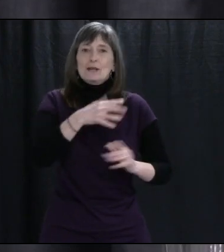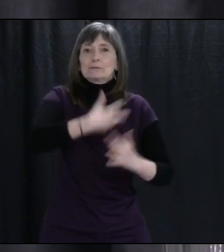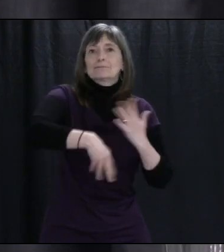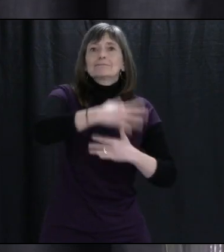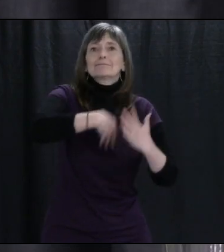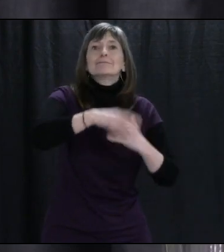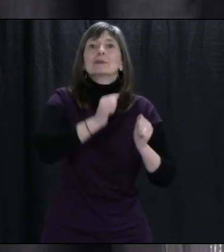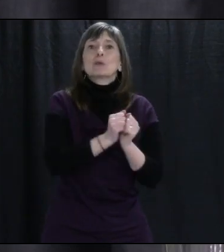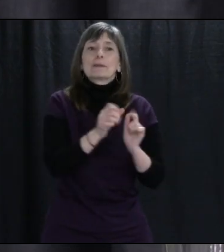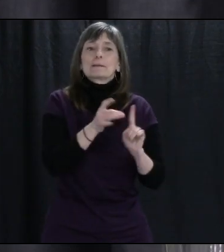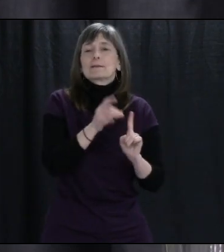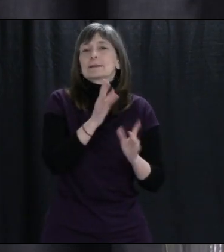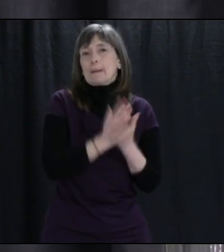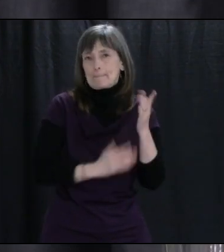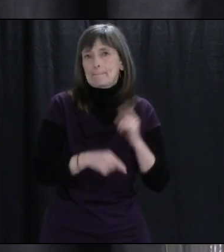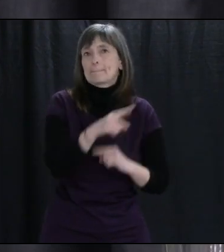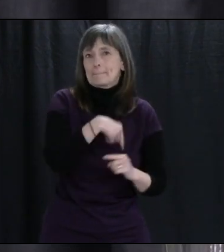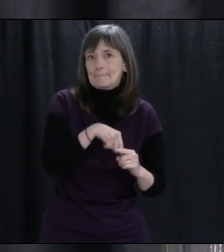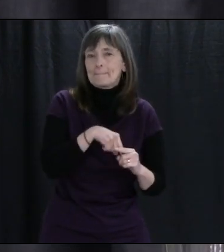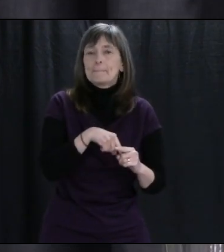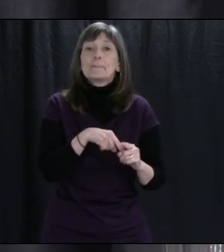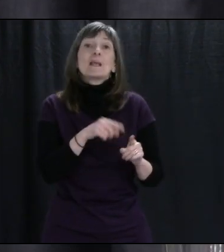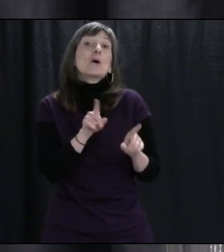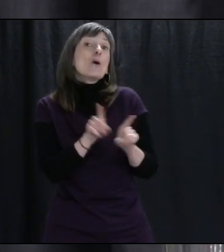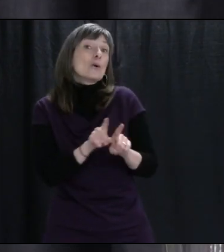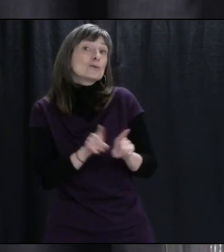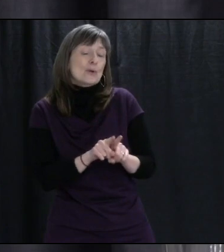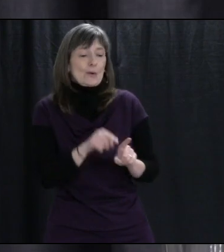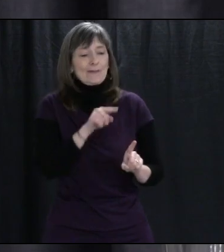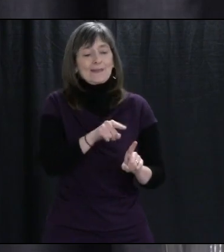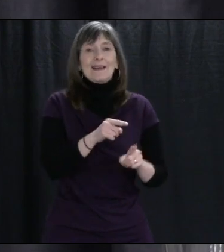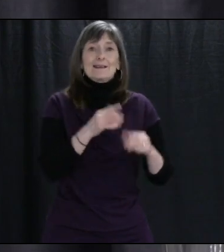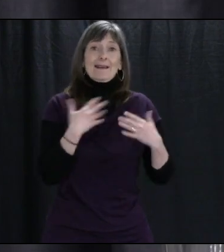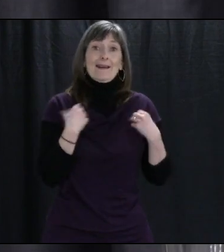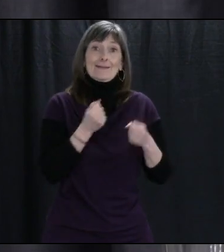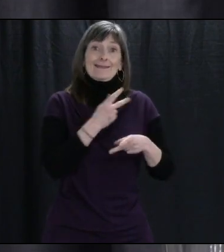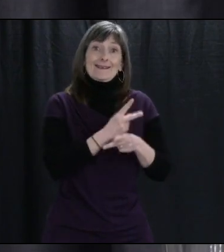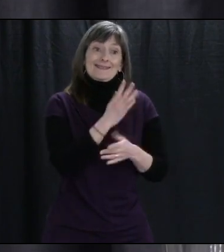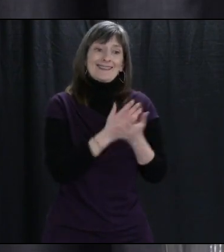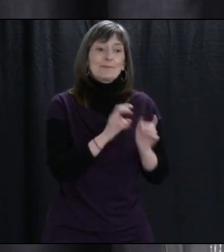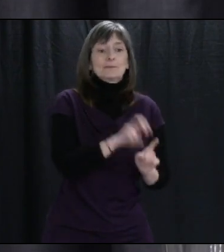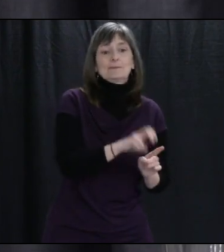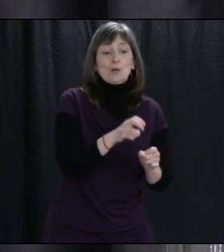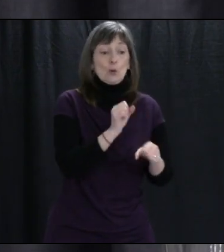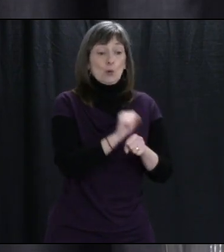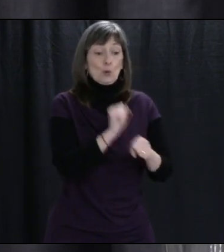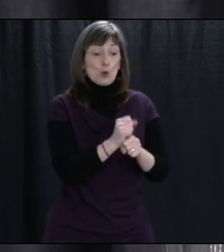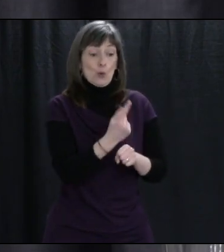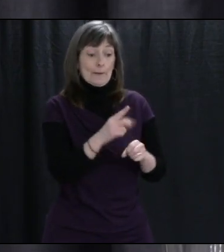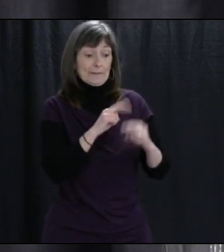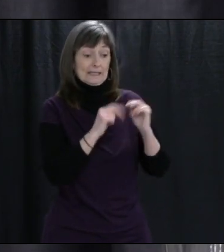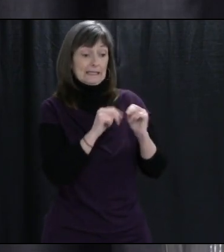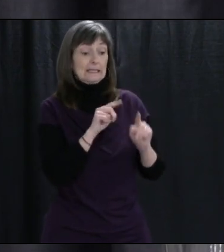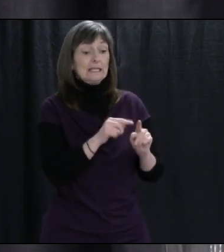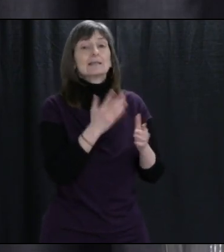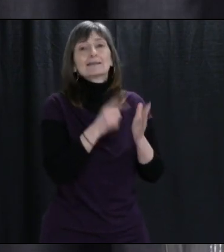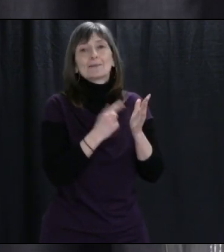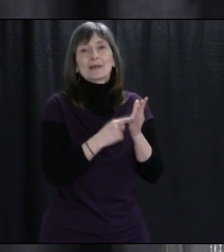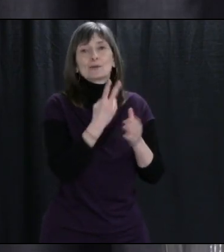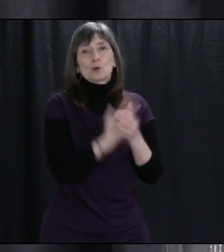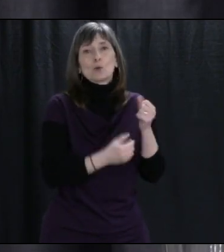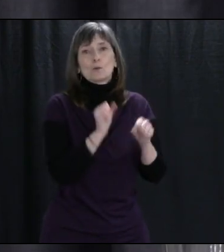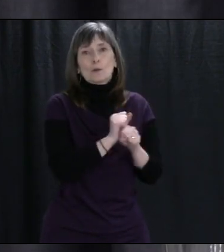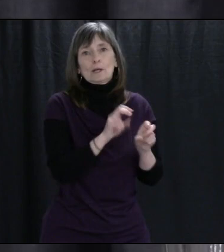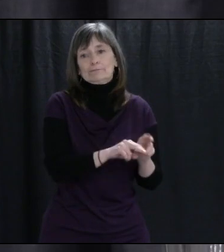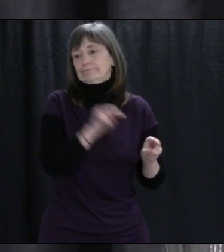healthcare workers may also share shifts with other facilities. That latter piece, and I should have referenced that in my first answer,